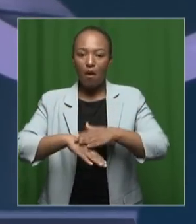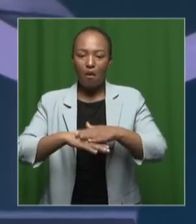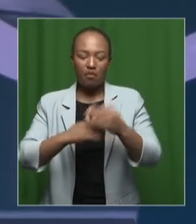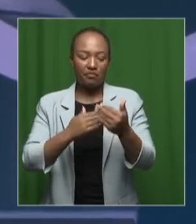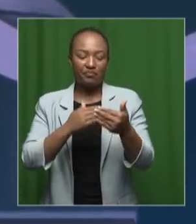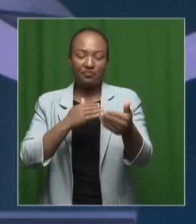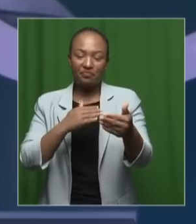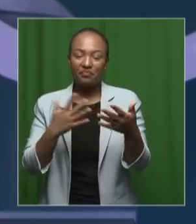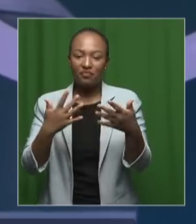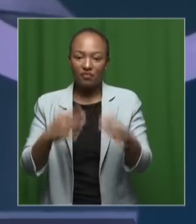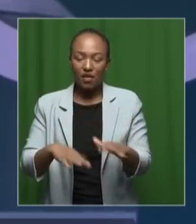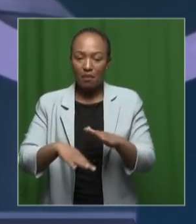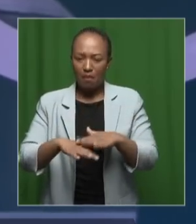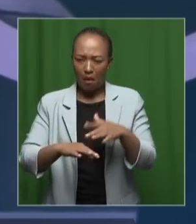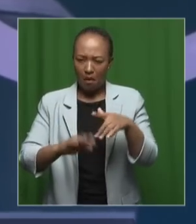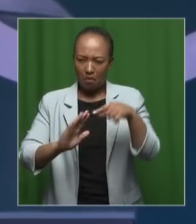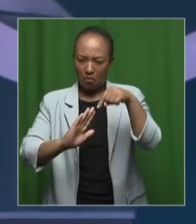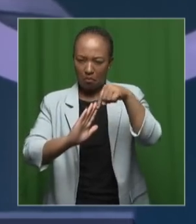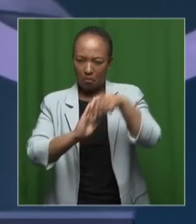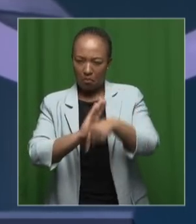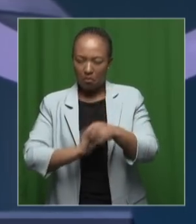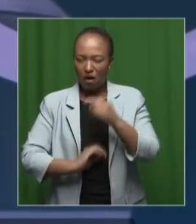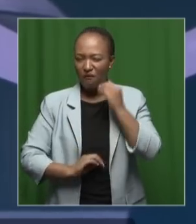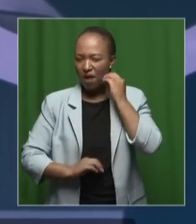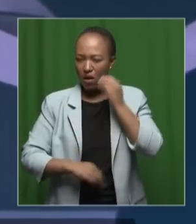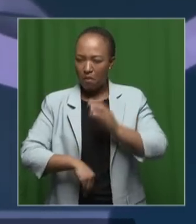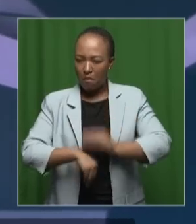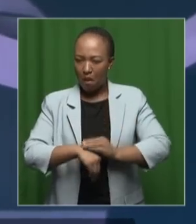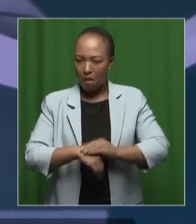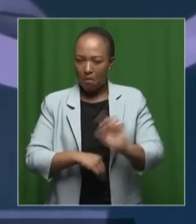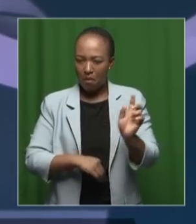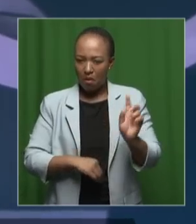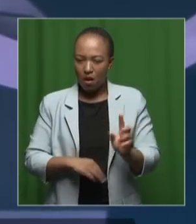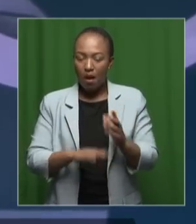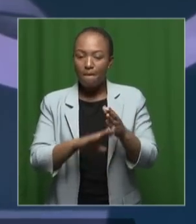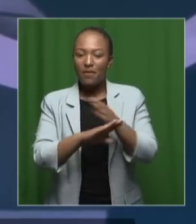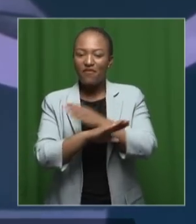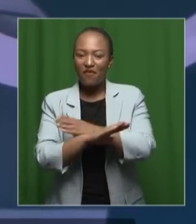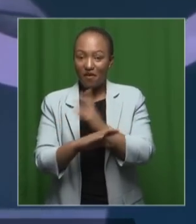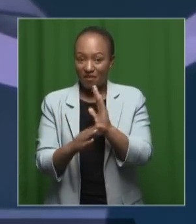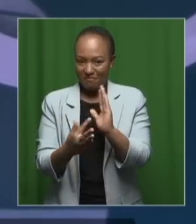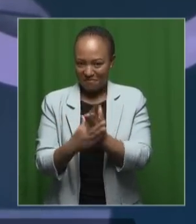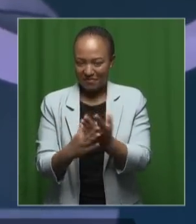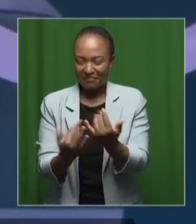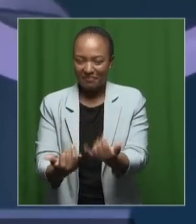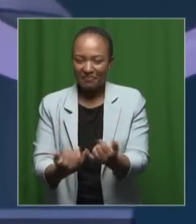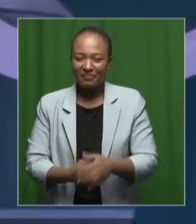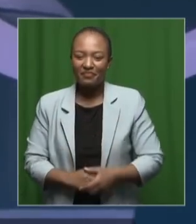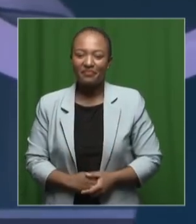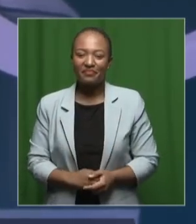more in-depth on this to find out exactly what the problems are. But before we get into all of that, let's take a quick break.